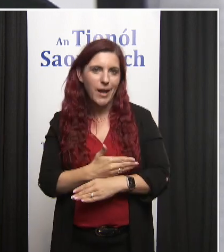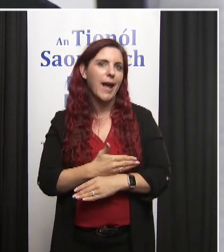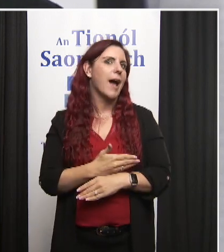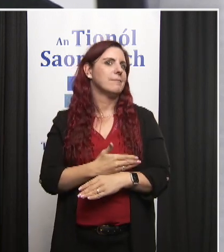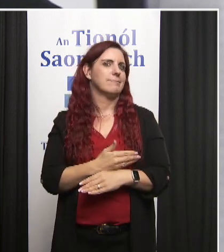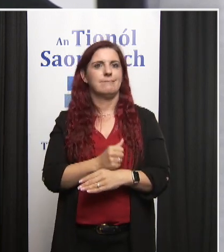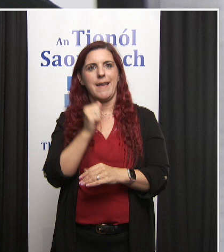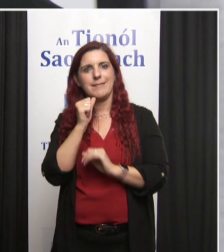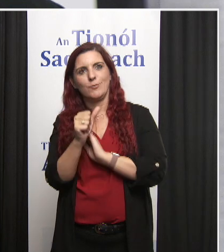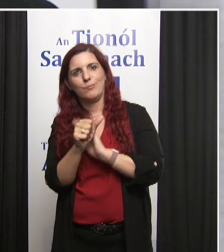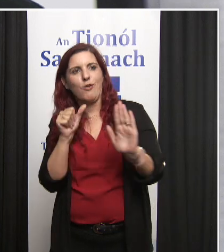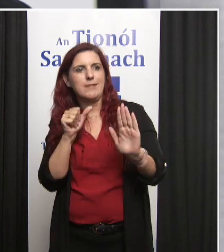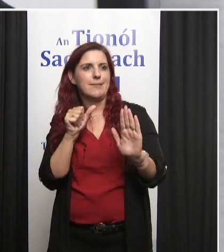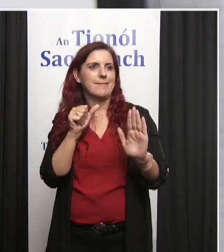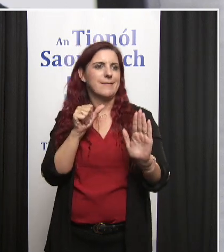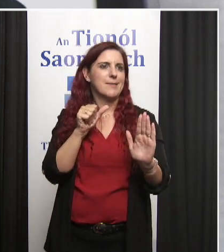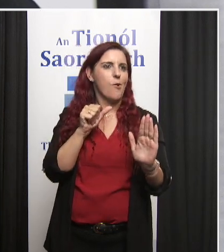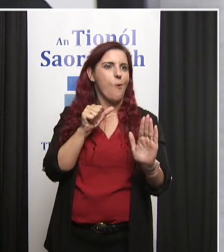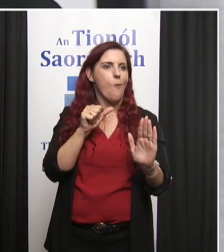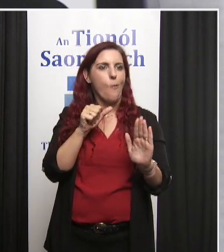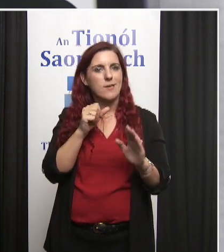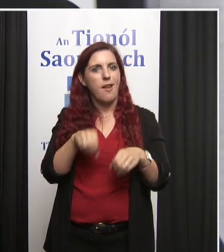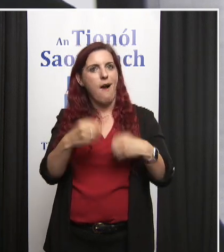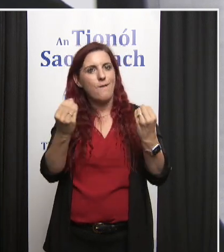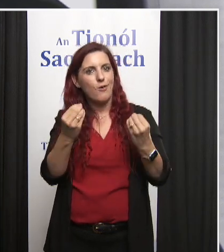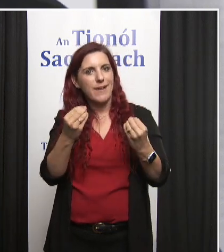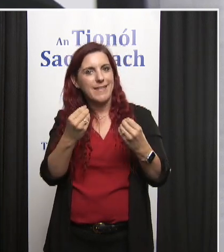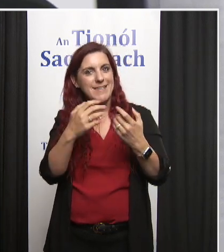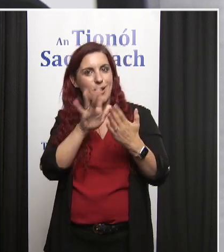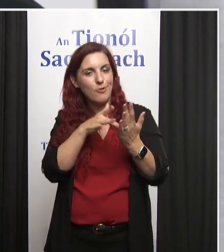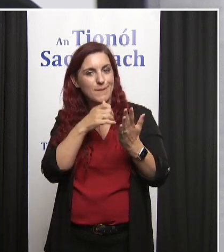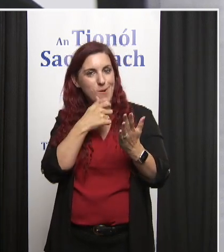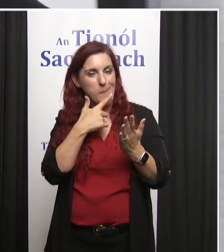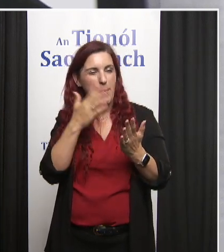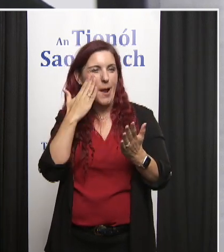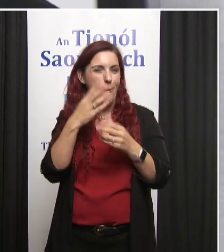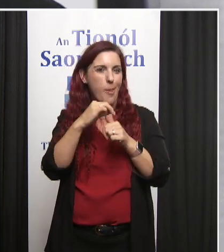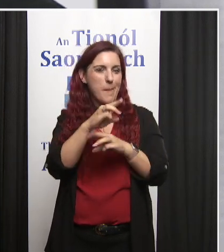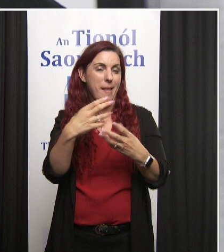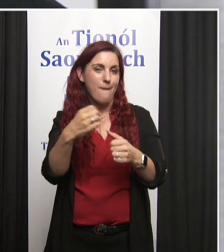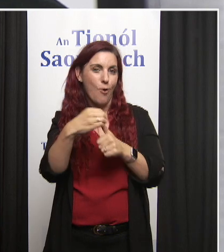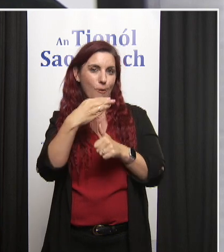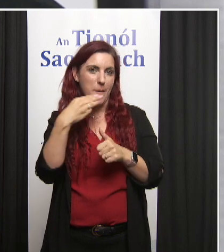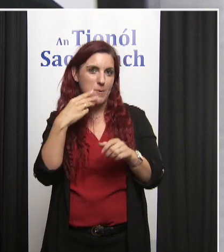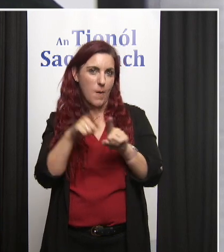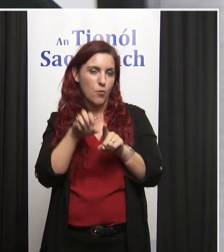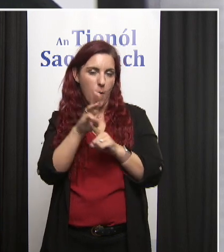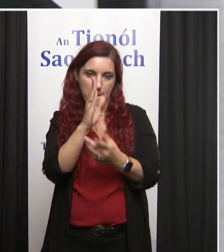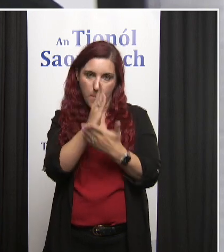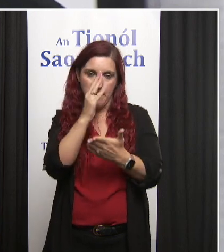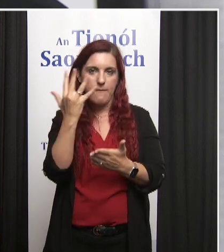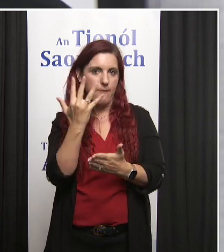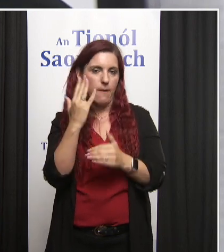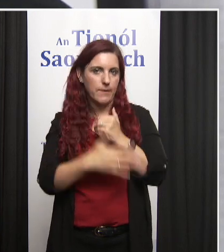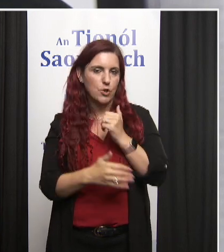experience our fine establishments in the city centre, but I know other people have other commitments as well. So we will finish on time at 5